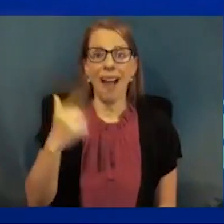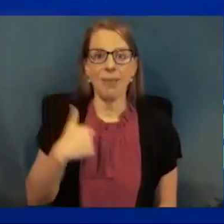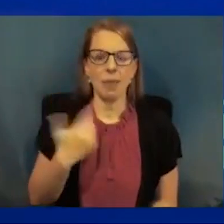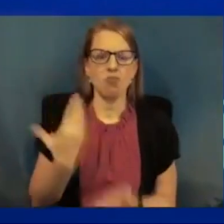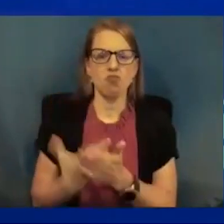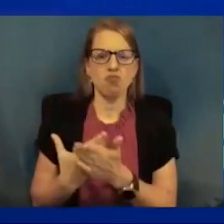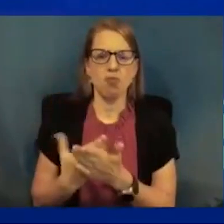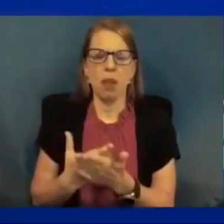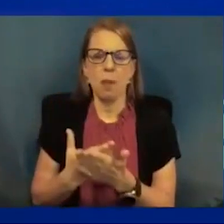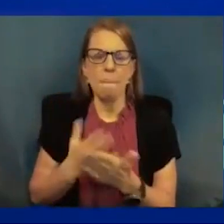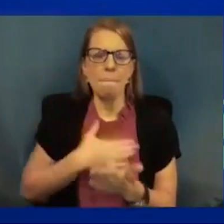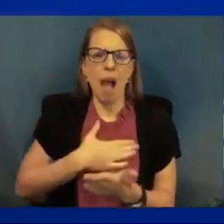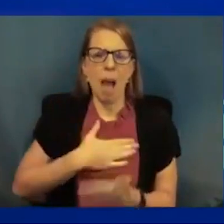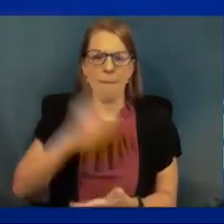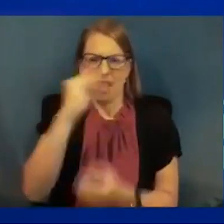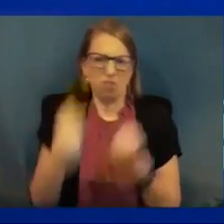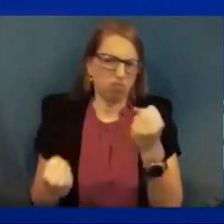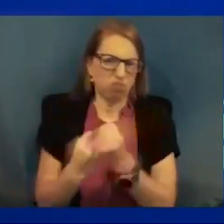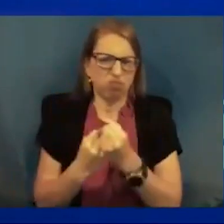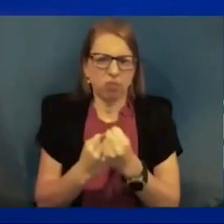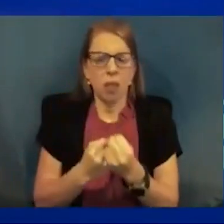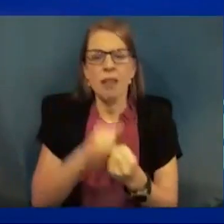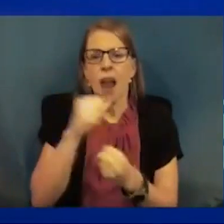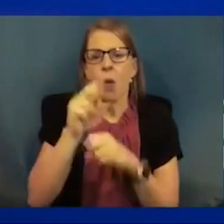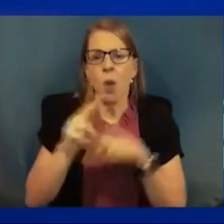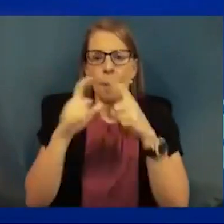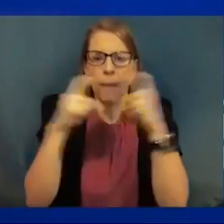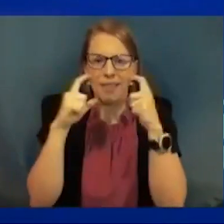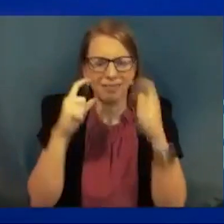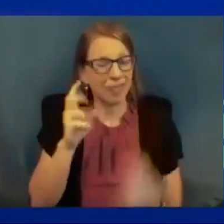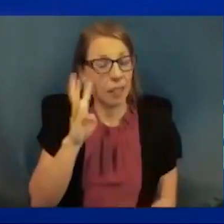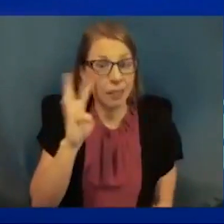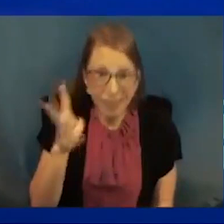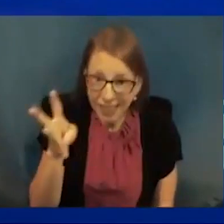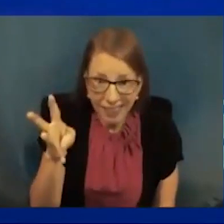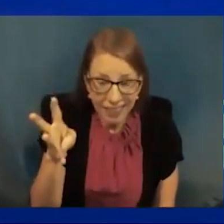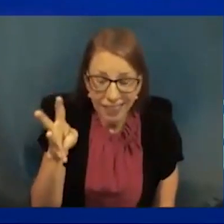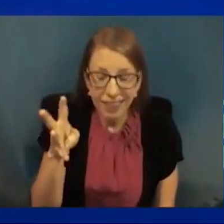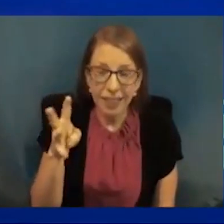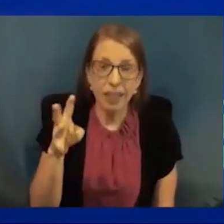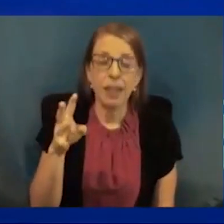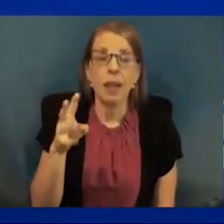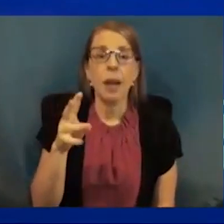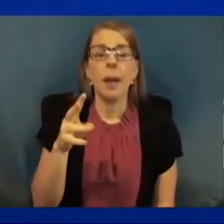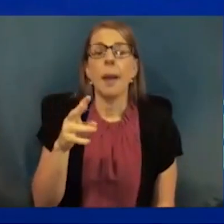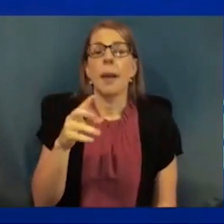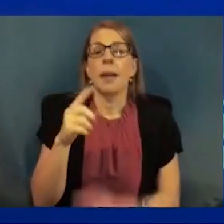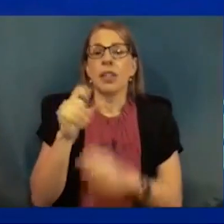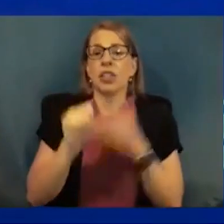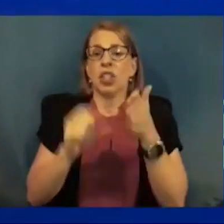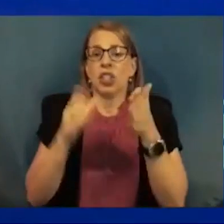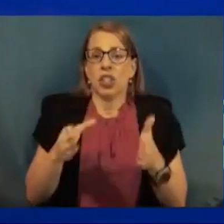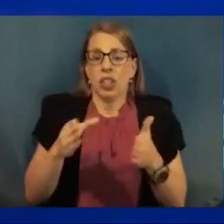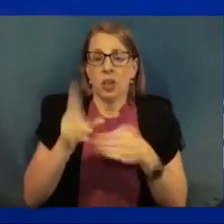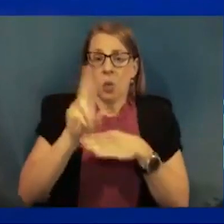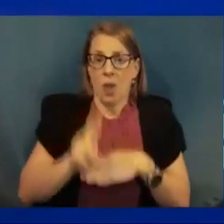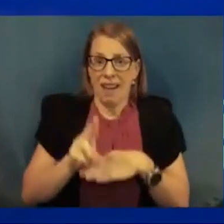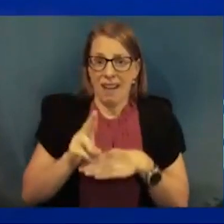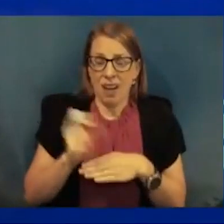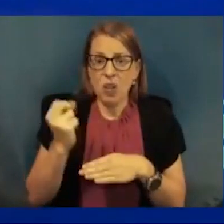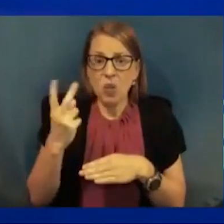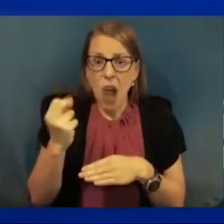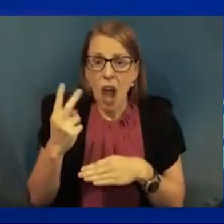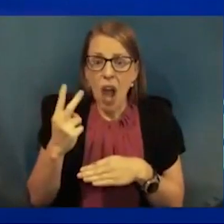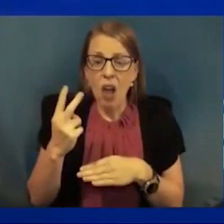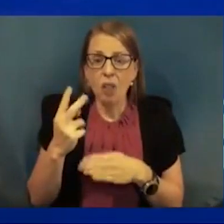make it up because that is just made up. You know, surgeons wear their masks for 12 or 24 hours at a time doing that was my next question. Right? It's not just 7 hours,